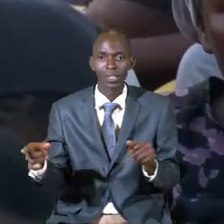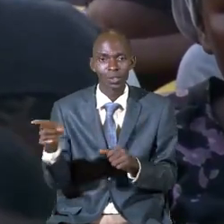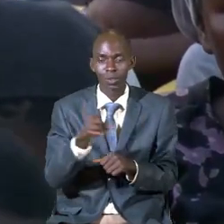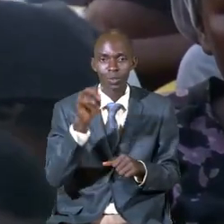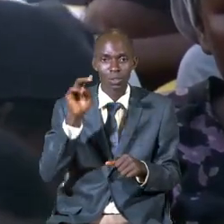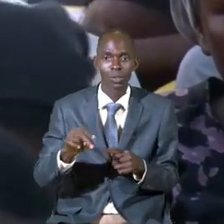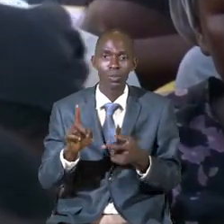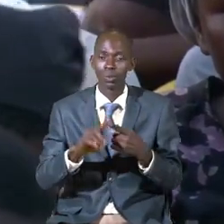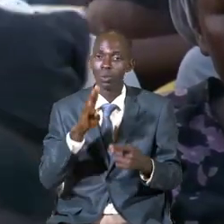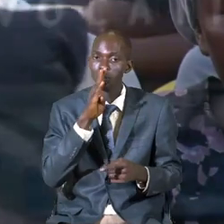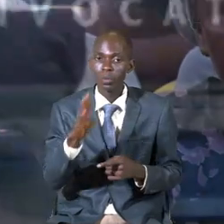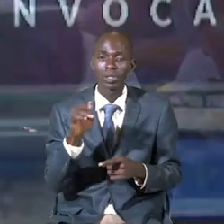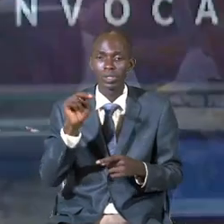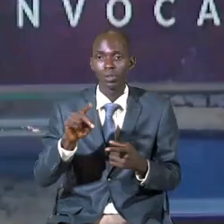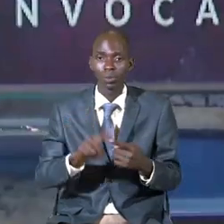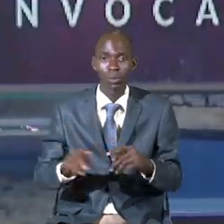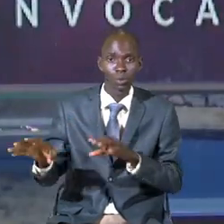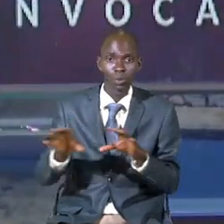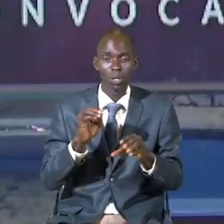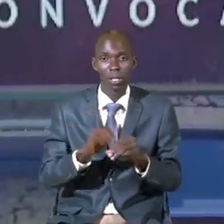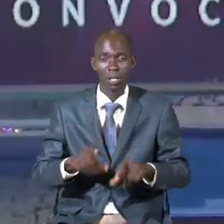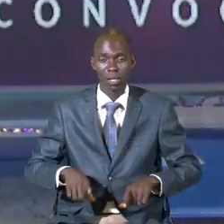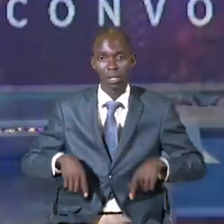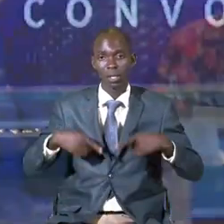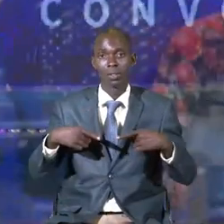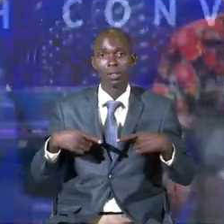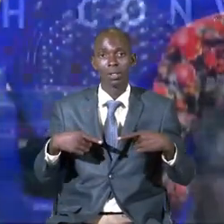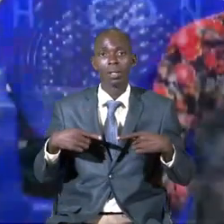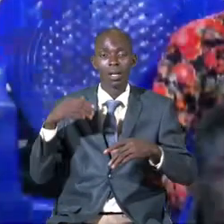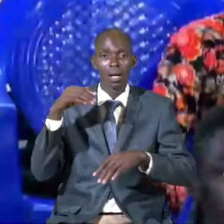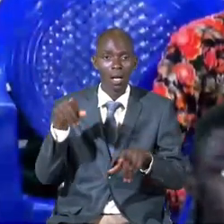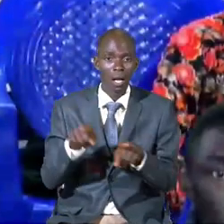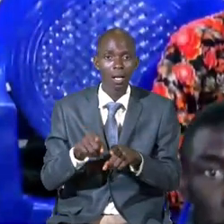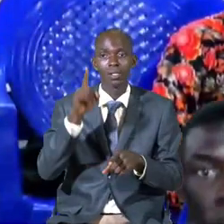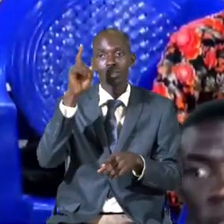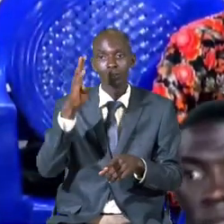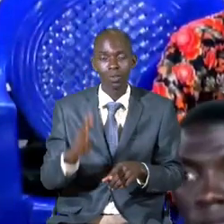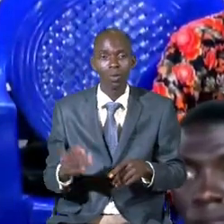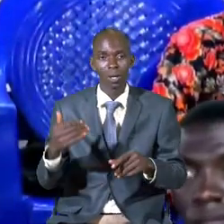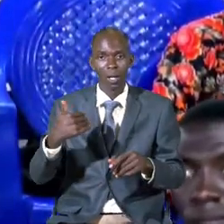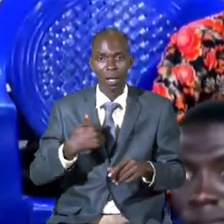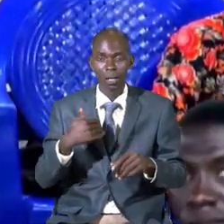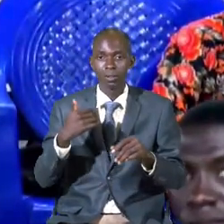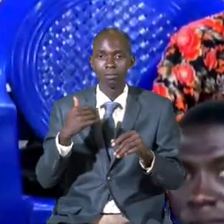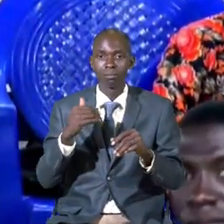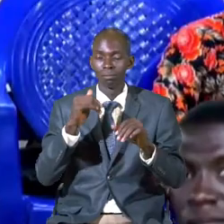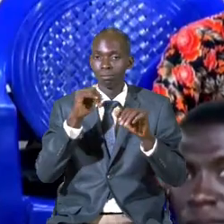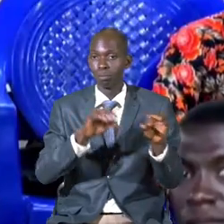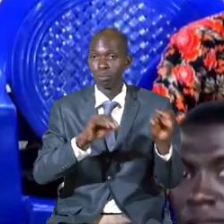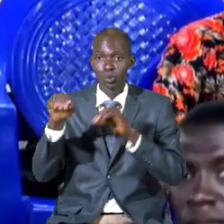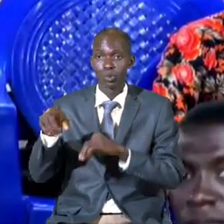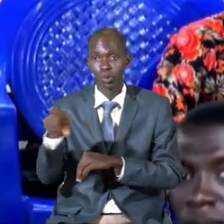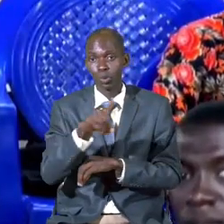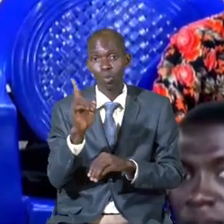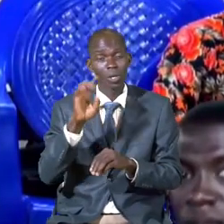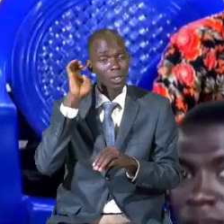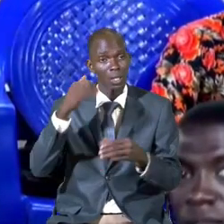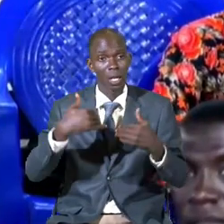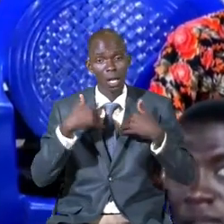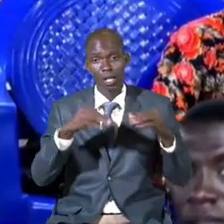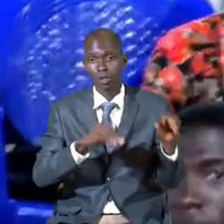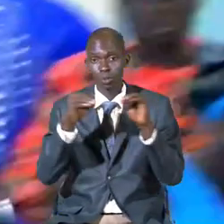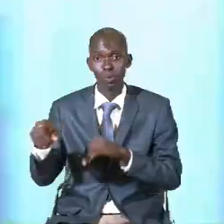you ought to do in life as god has pissed you where he has pleased you you'll accomplish